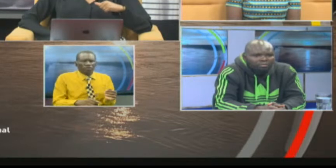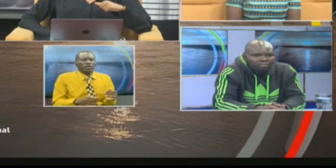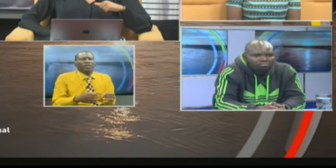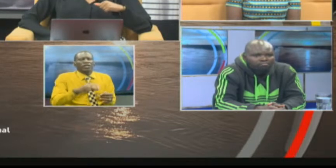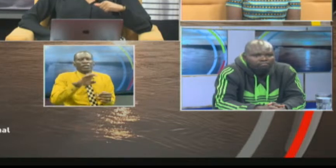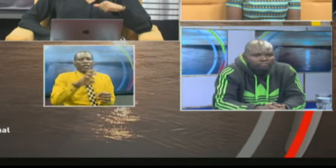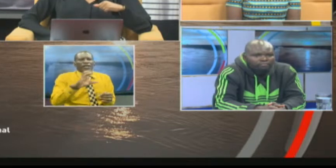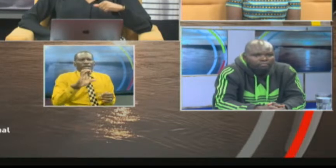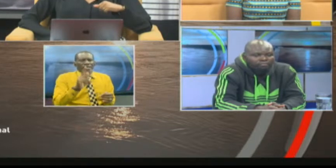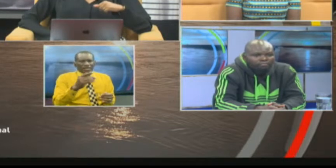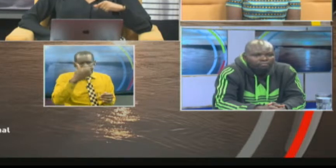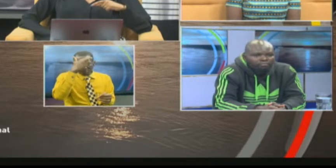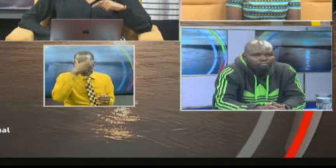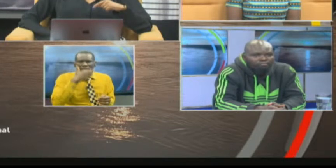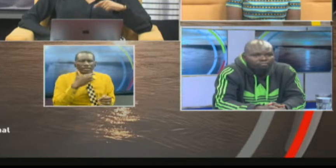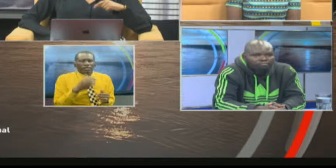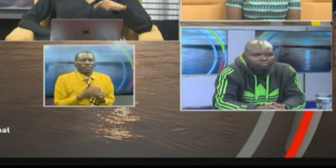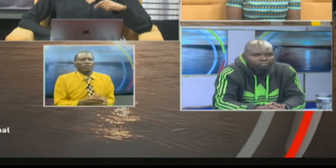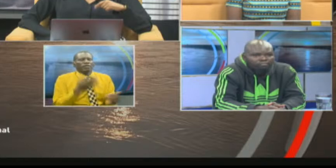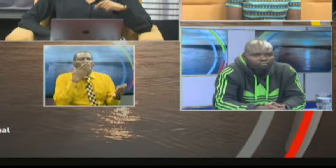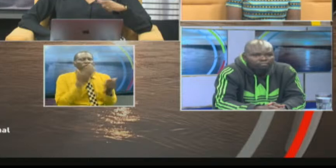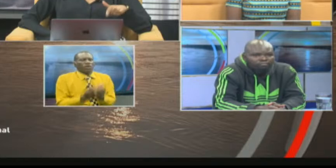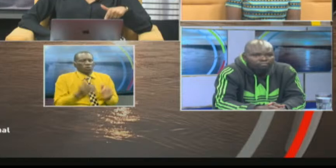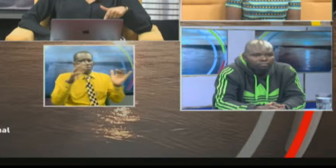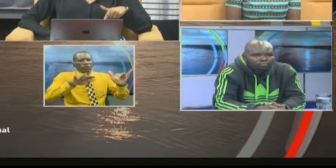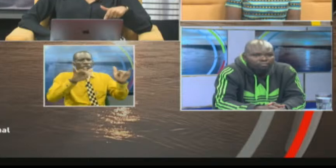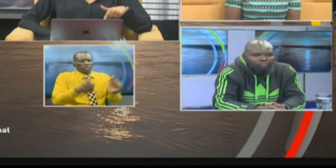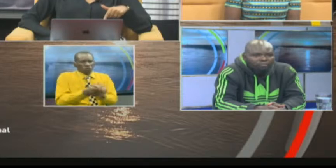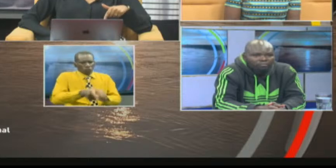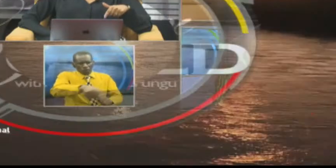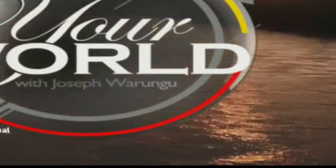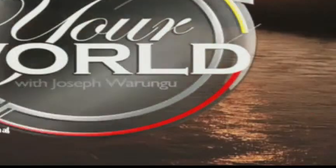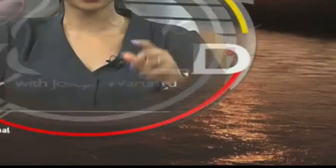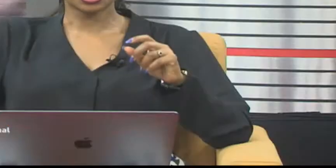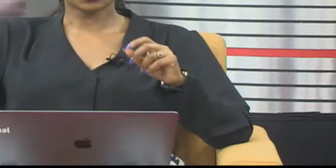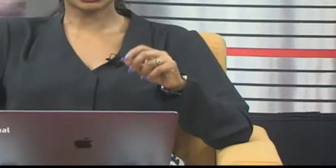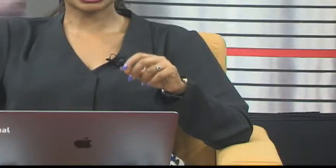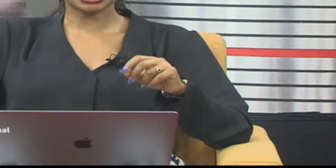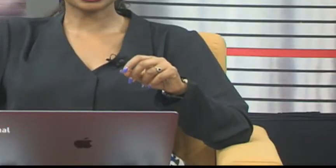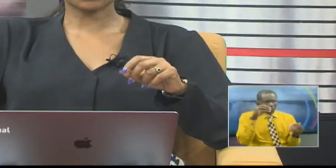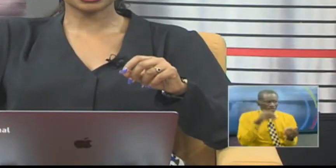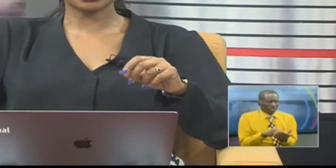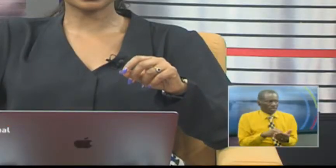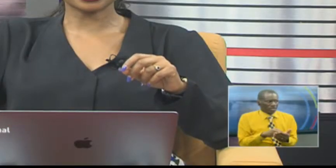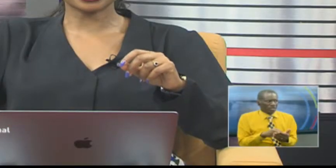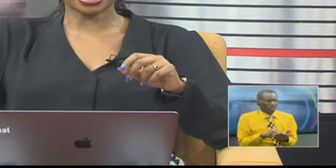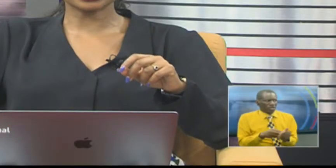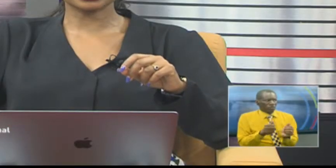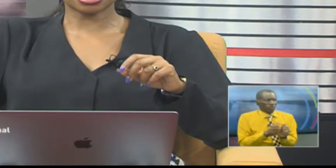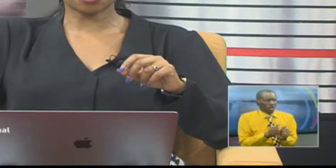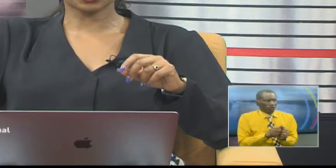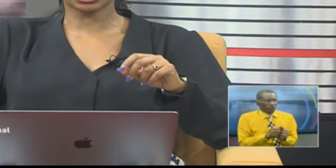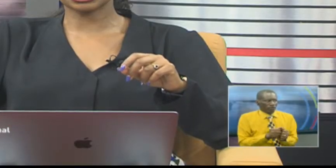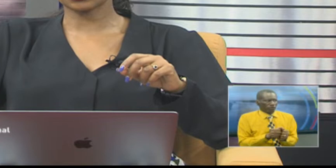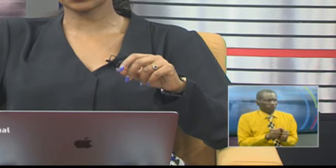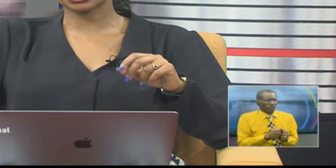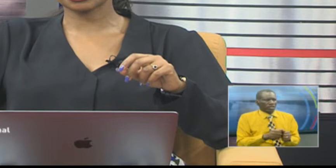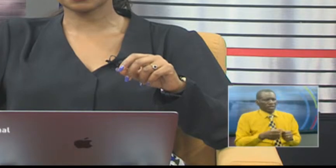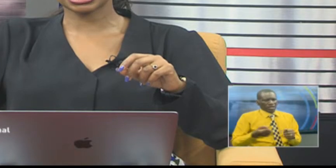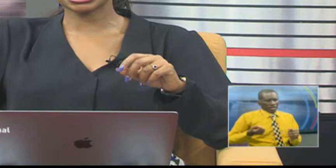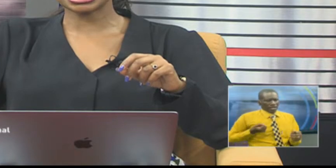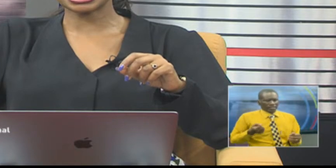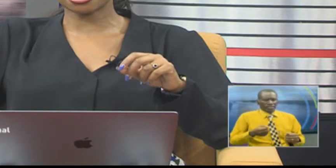is visually impaired. Thank you for staying with us. Now, before we get back to the discussion, with skilled fingers, a Gazan couple living